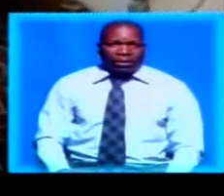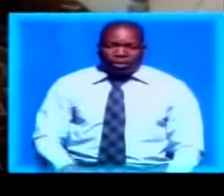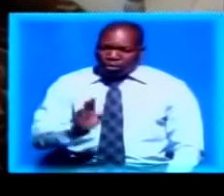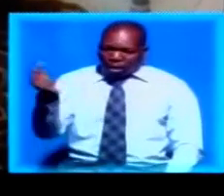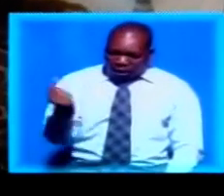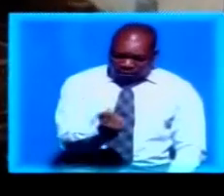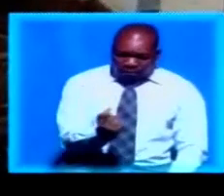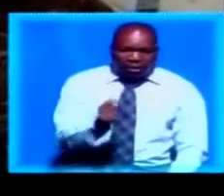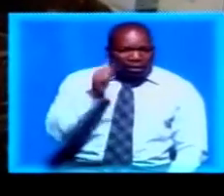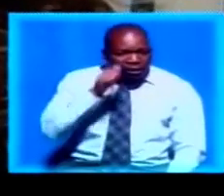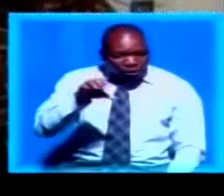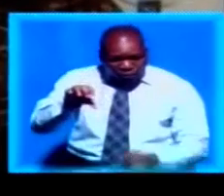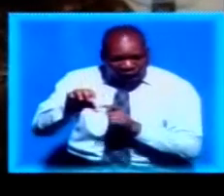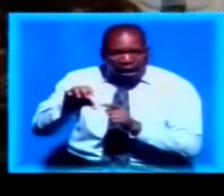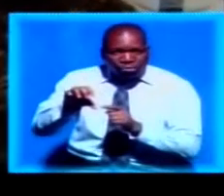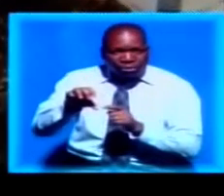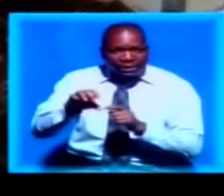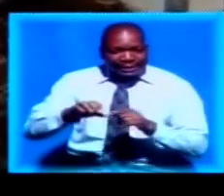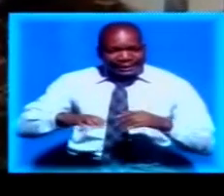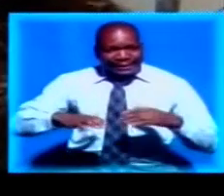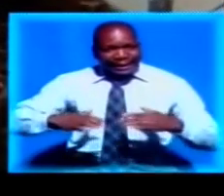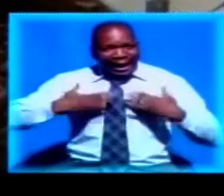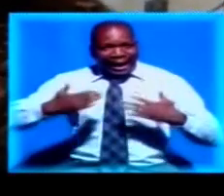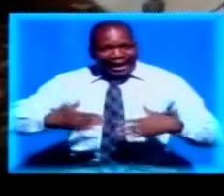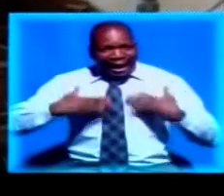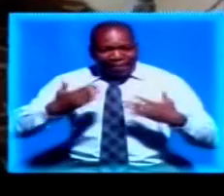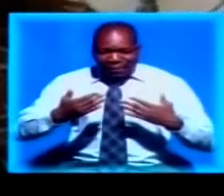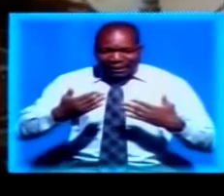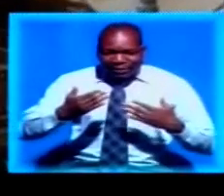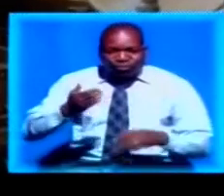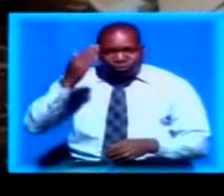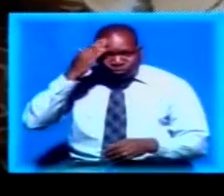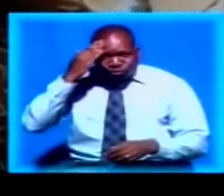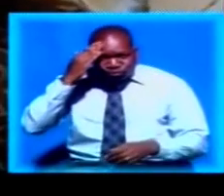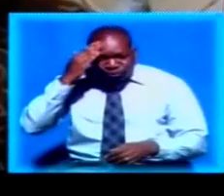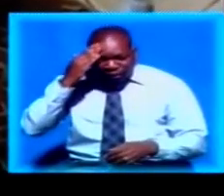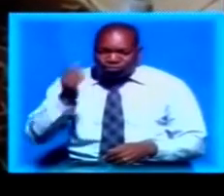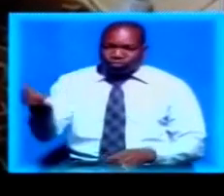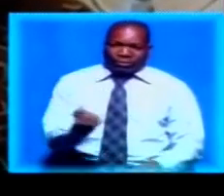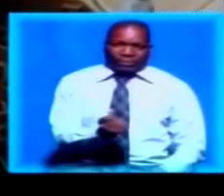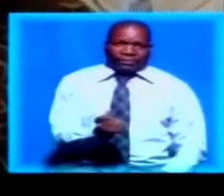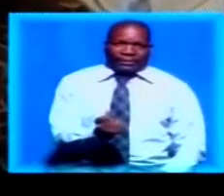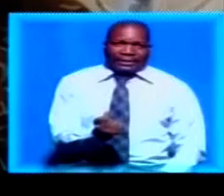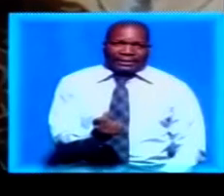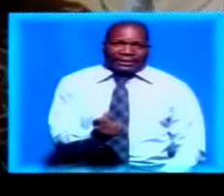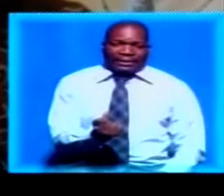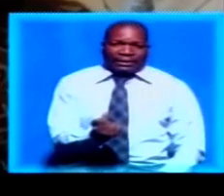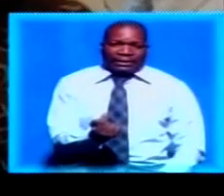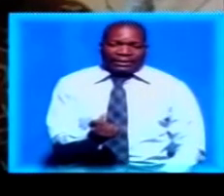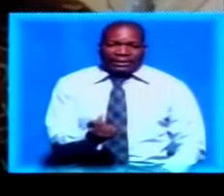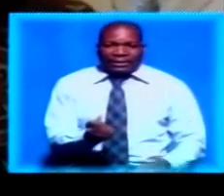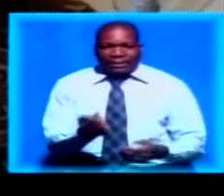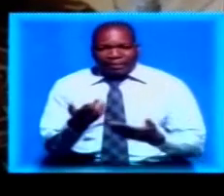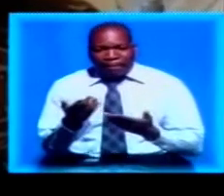child outside there. They were so excited when they learned that we are going to come here. And then I would